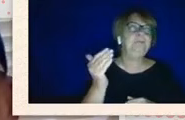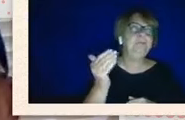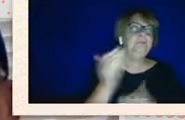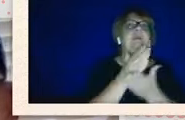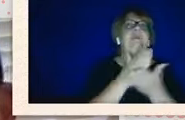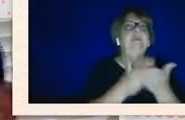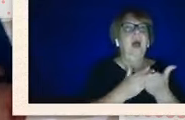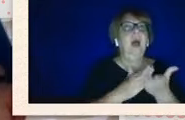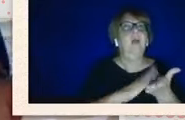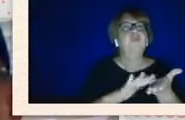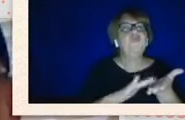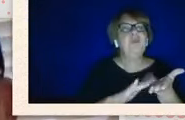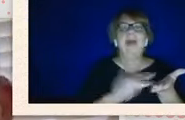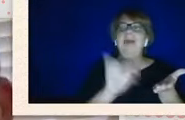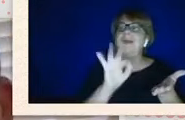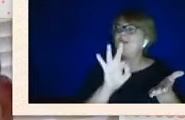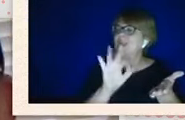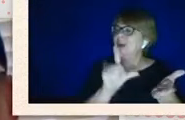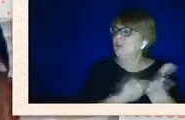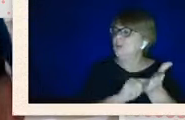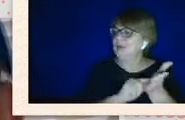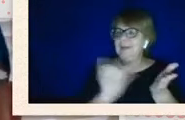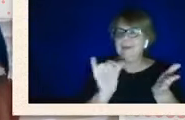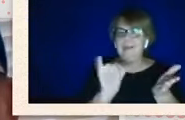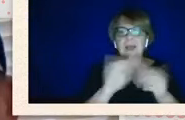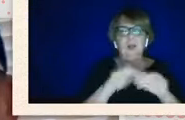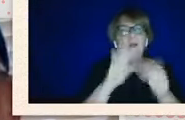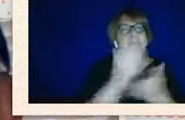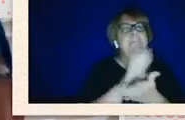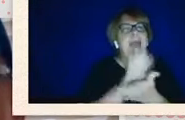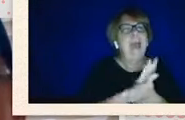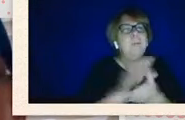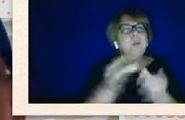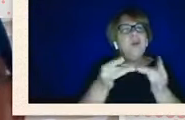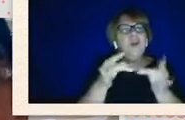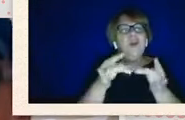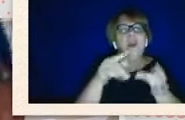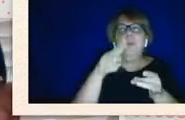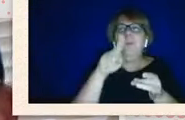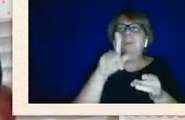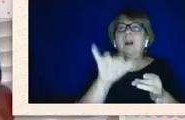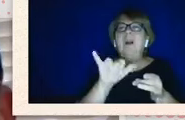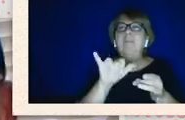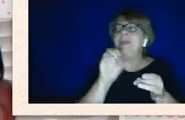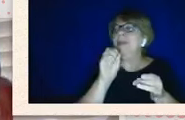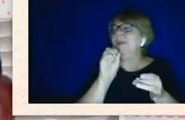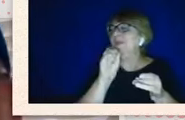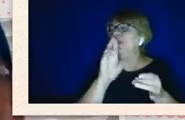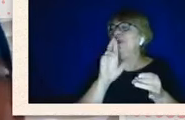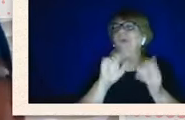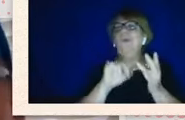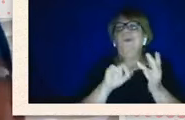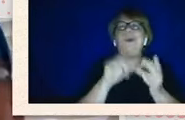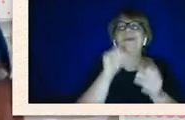printed on paper stock that's pulpy or isn't quality